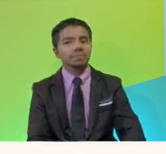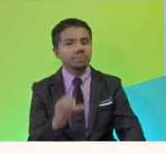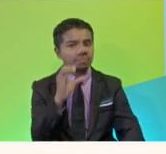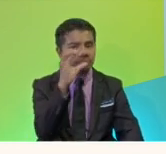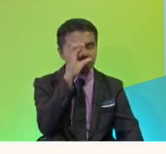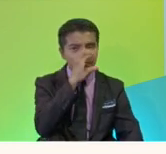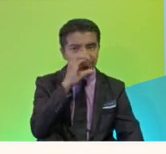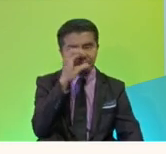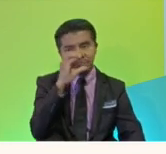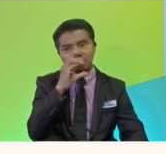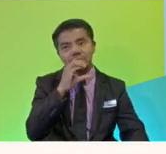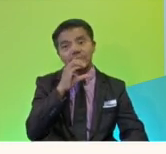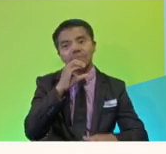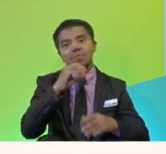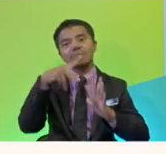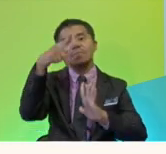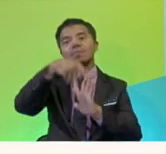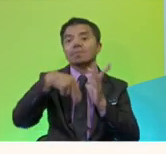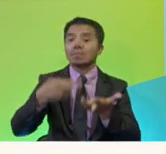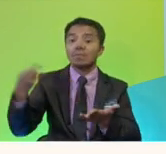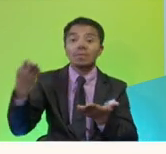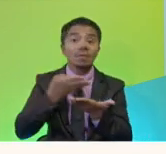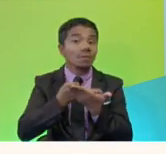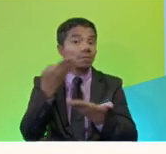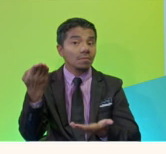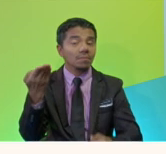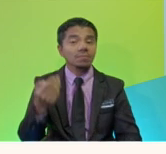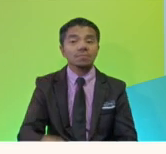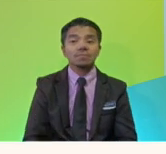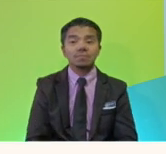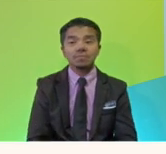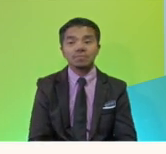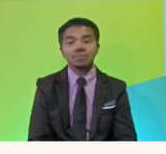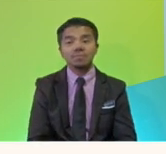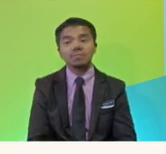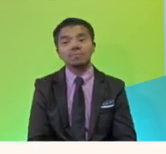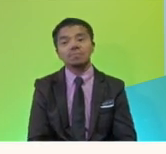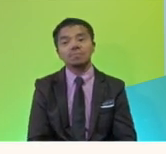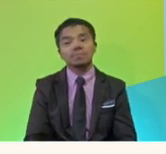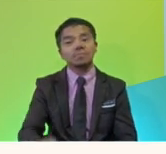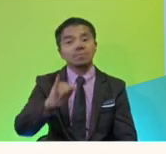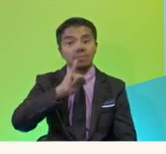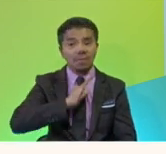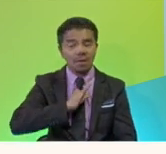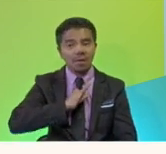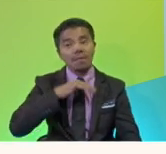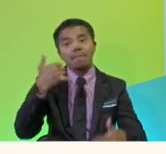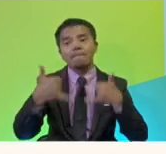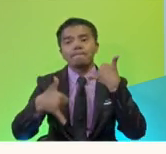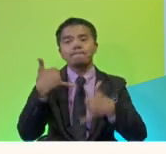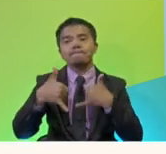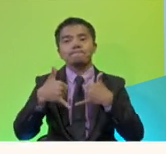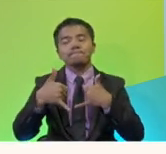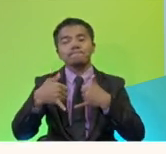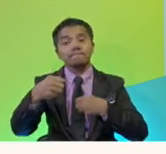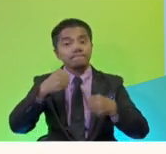and etc. But we also have a distractor, For example, I played every sport. In Laura's case, I played every